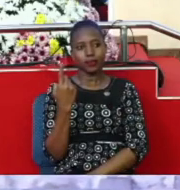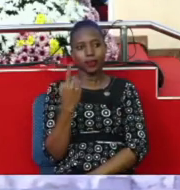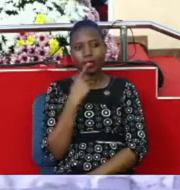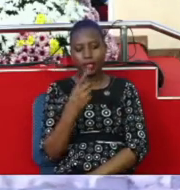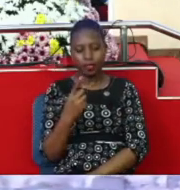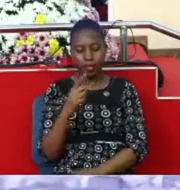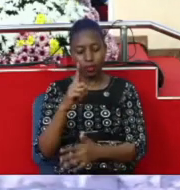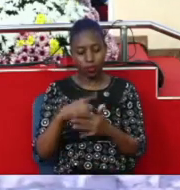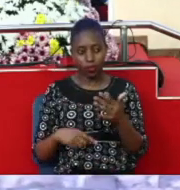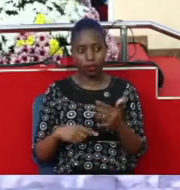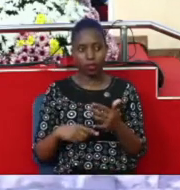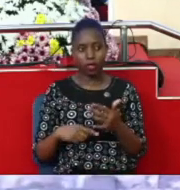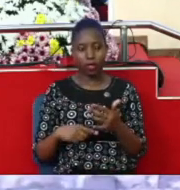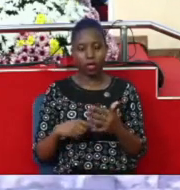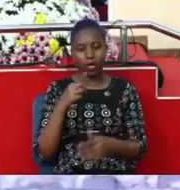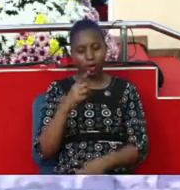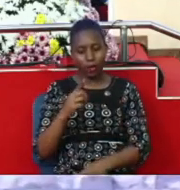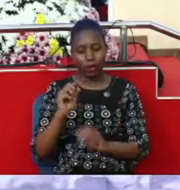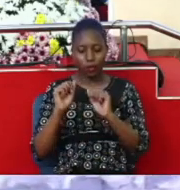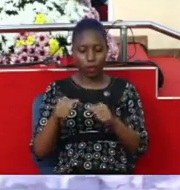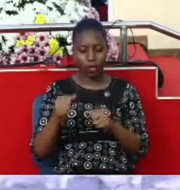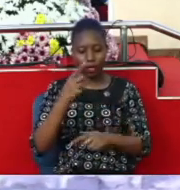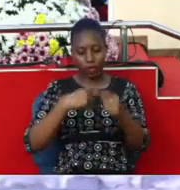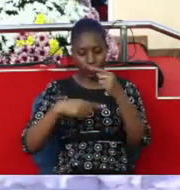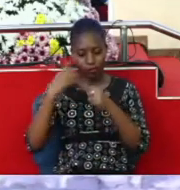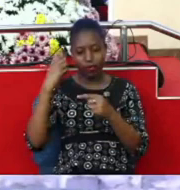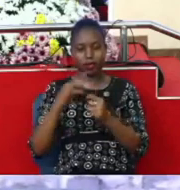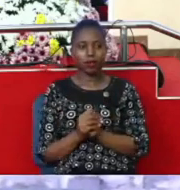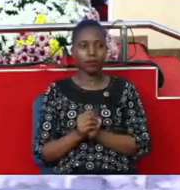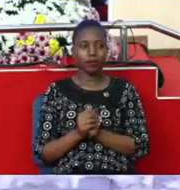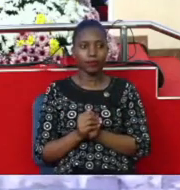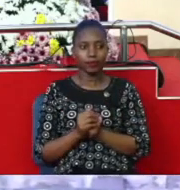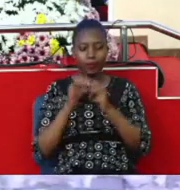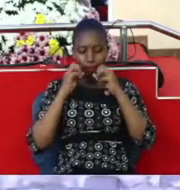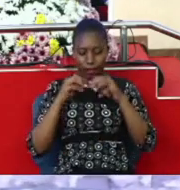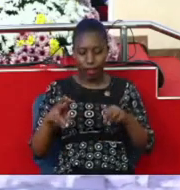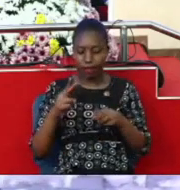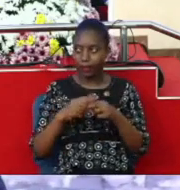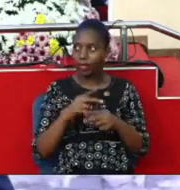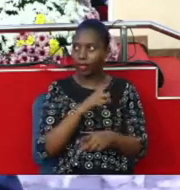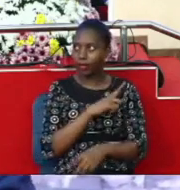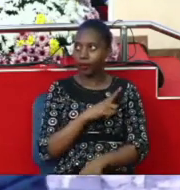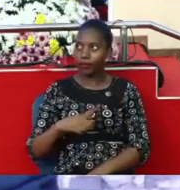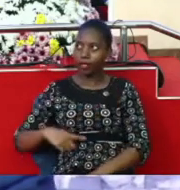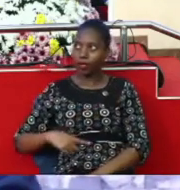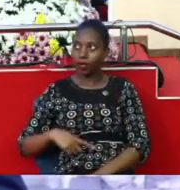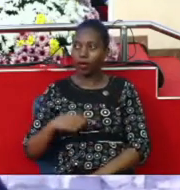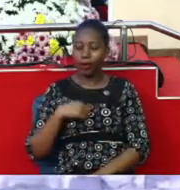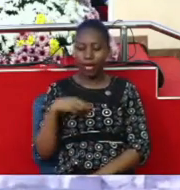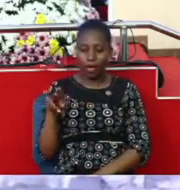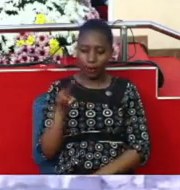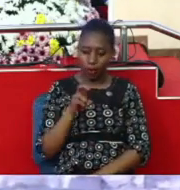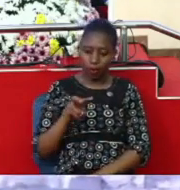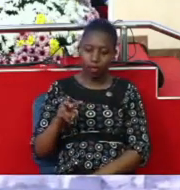You can overcome it. Blessed be the name of the Lord. I'm looking at overcomers. They